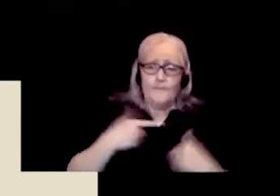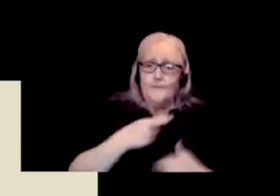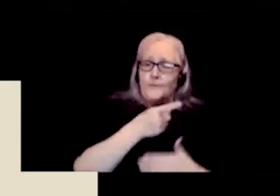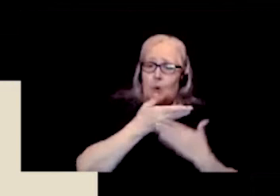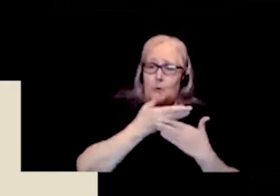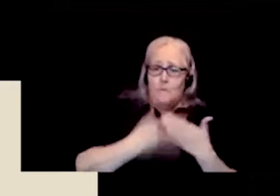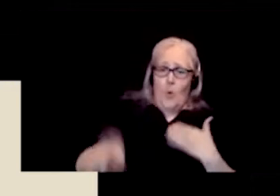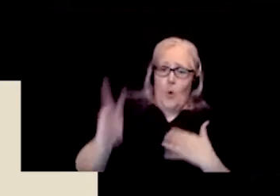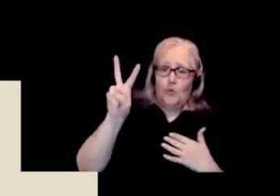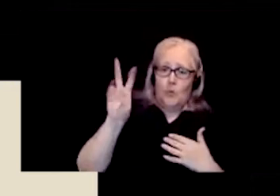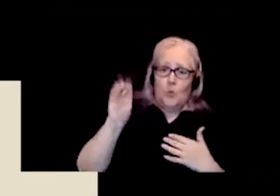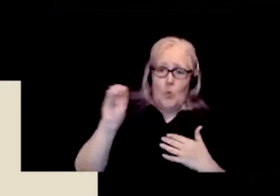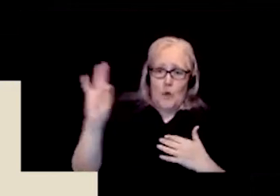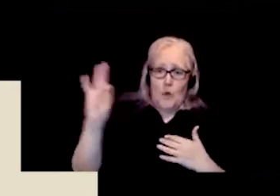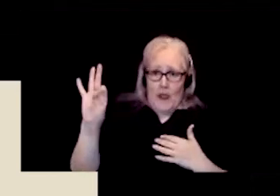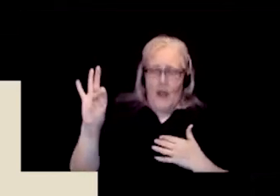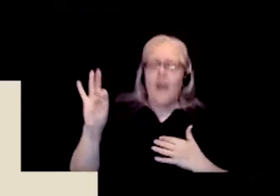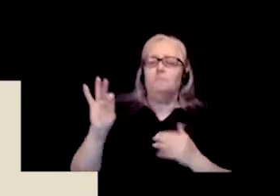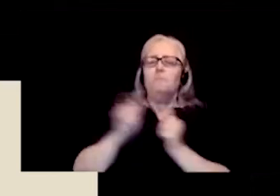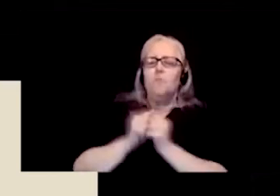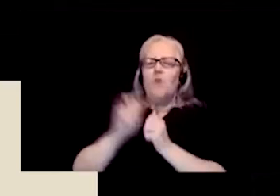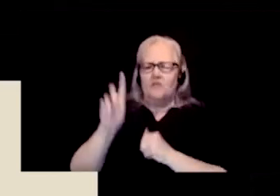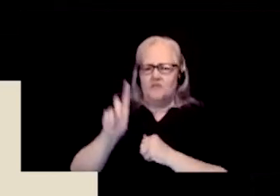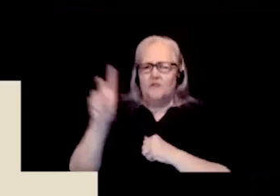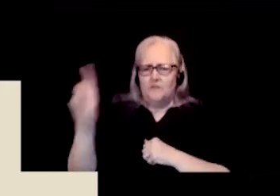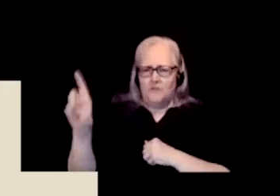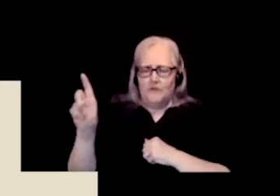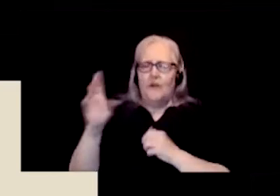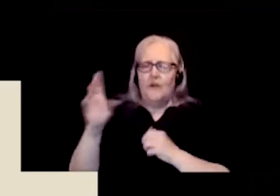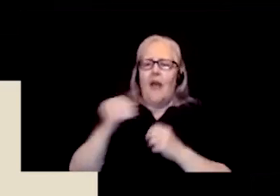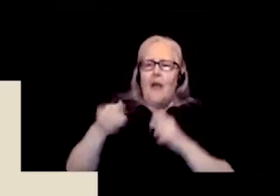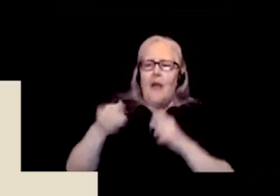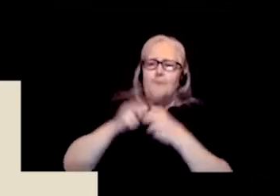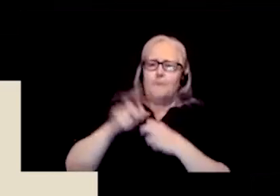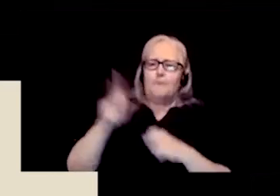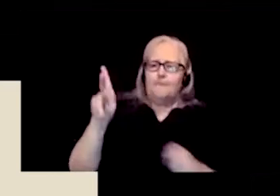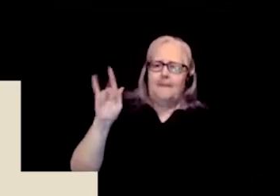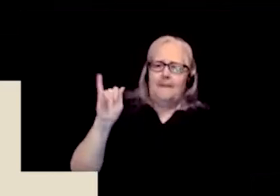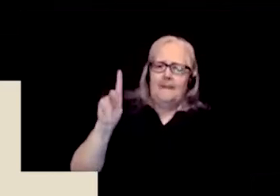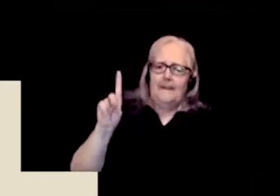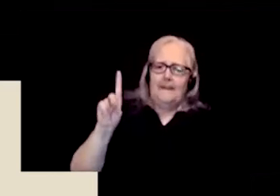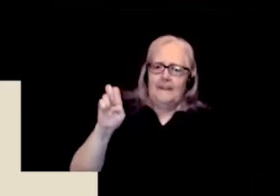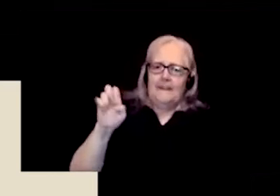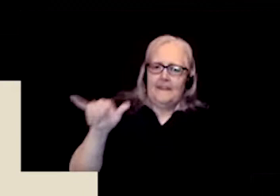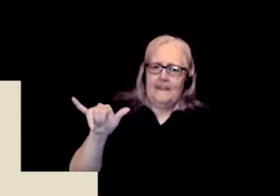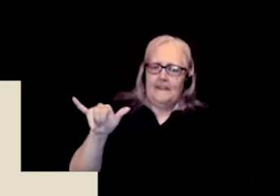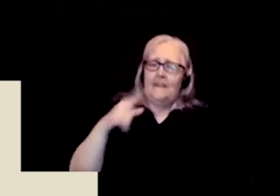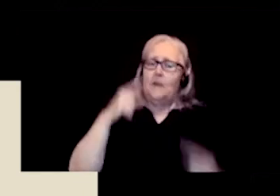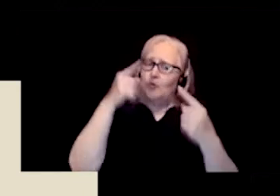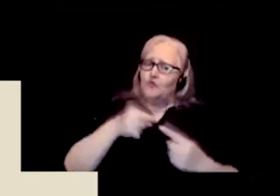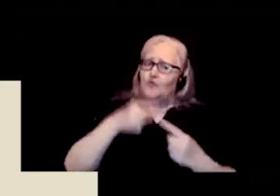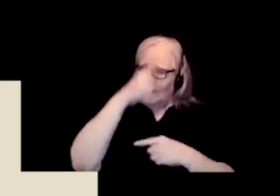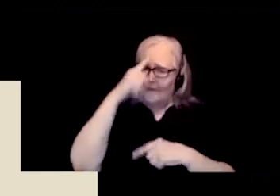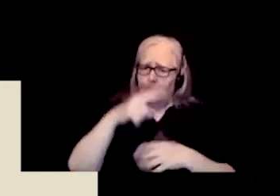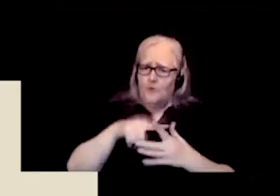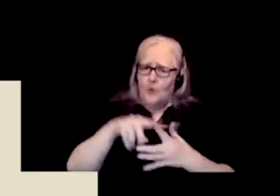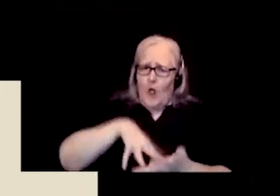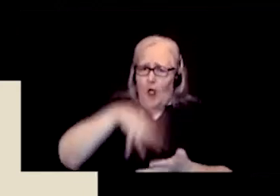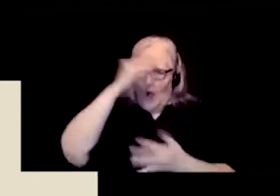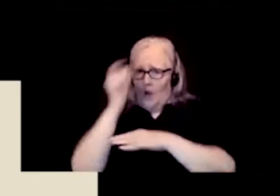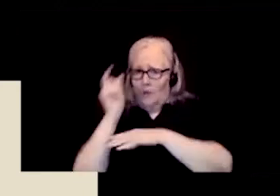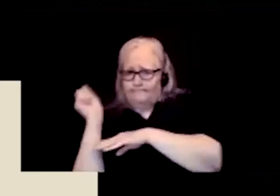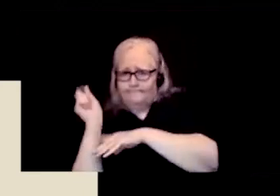2009 with developmental disabilities and kidney failure. He had difficulty learning to sit up and walk and required special